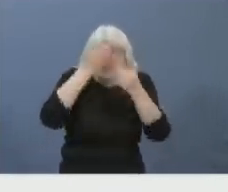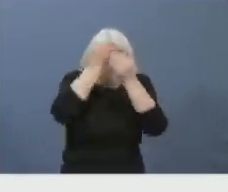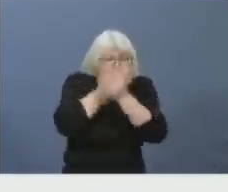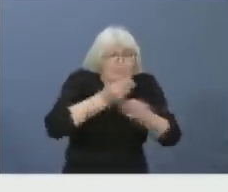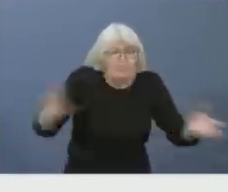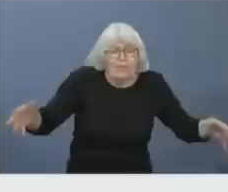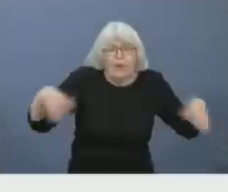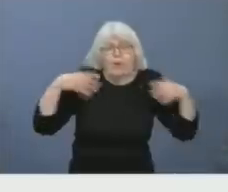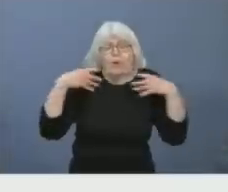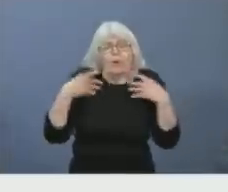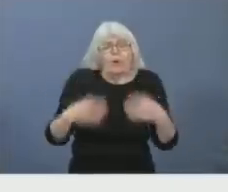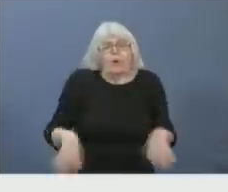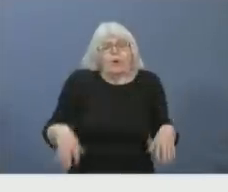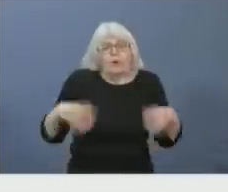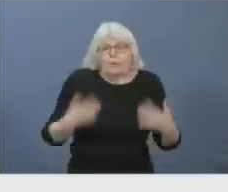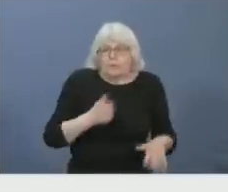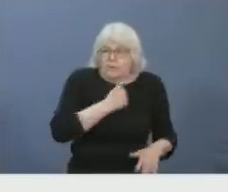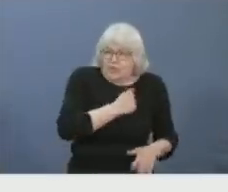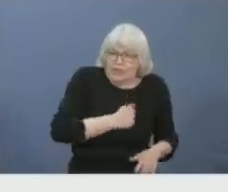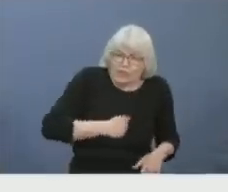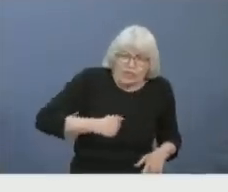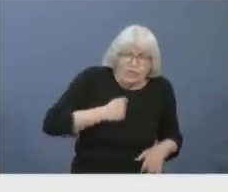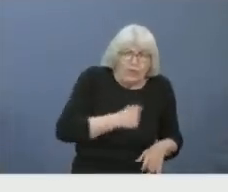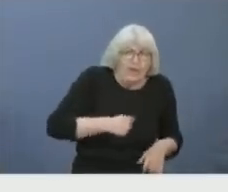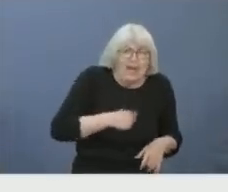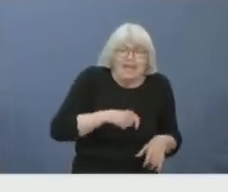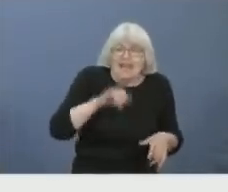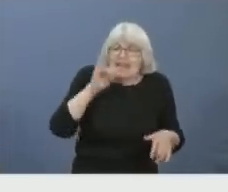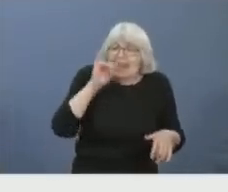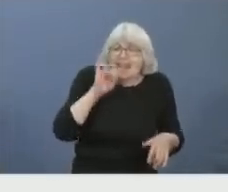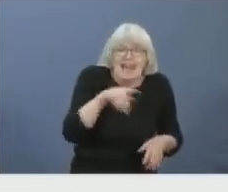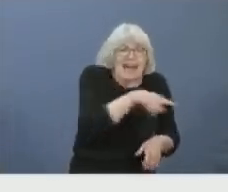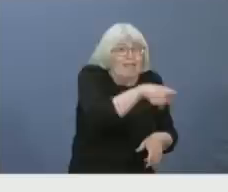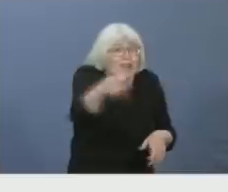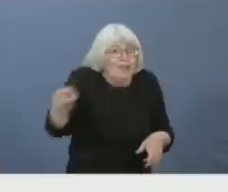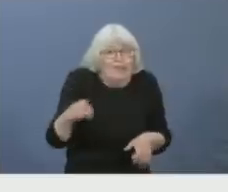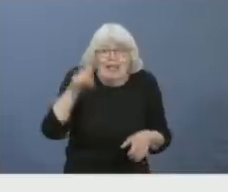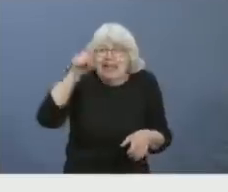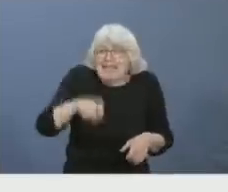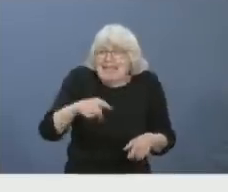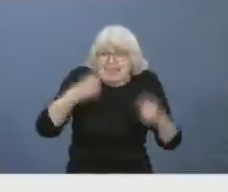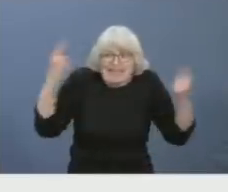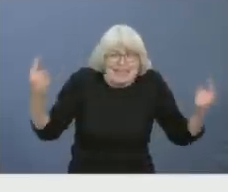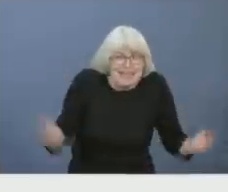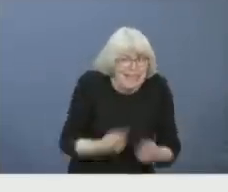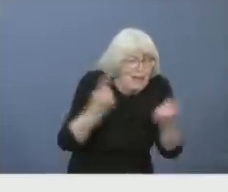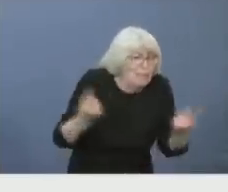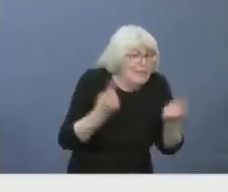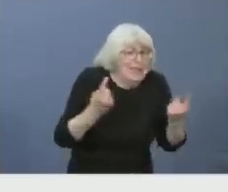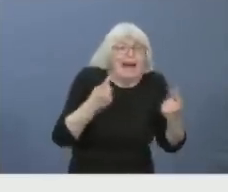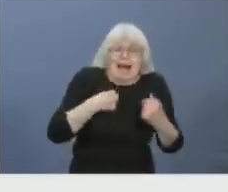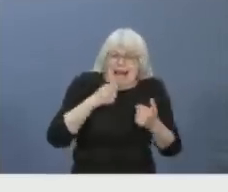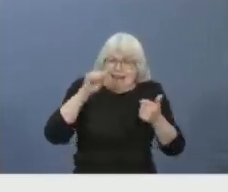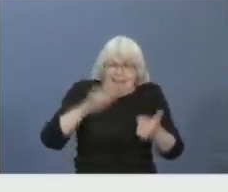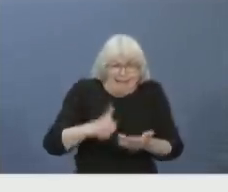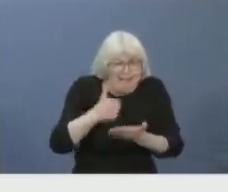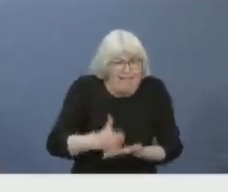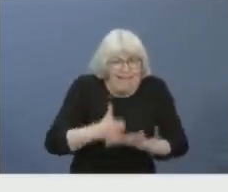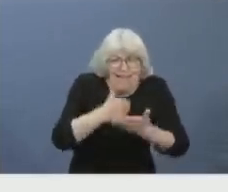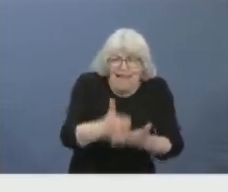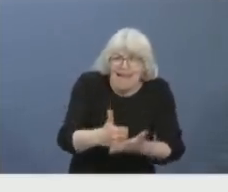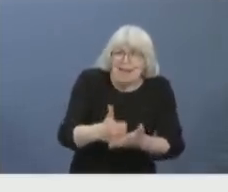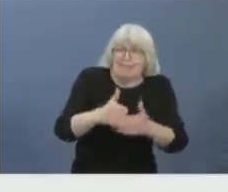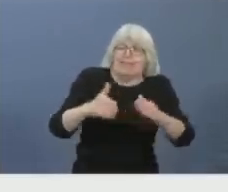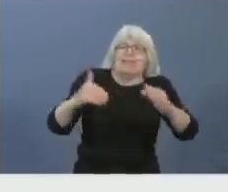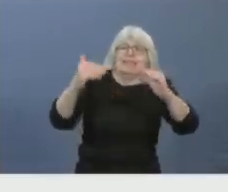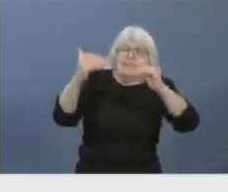help. So if there's something that you need that you're not getting, that maybe we can help with, please send us an email, and our team is